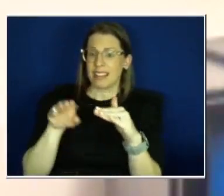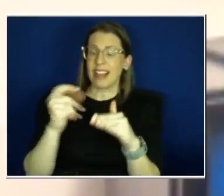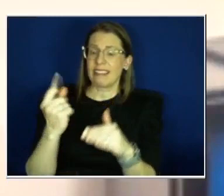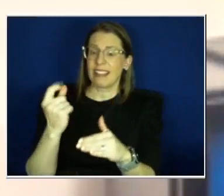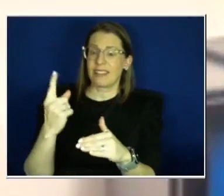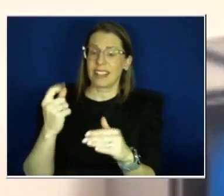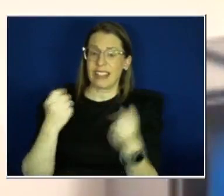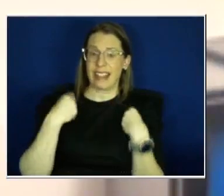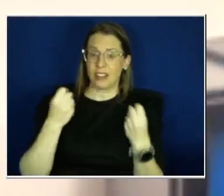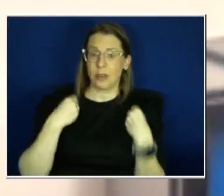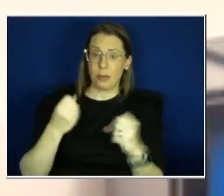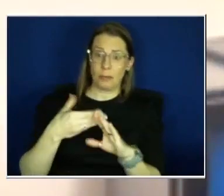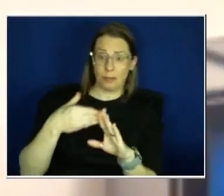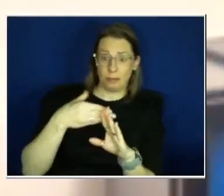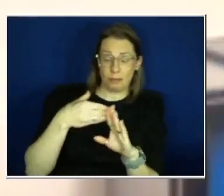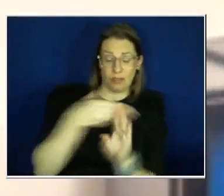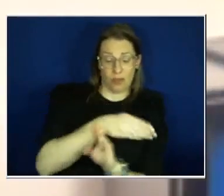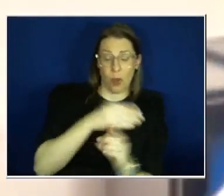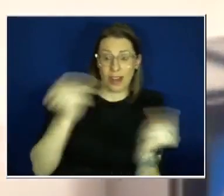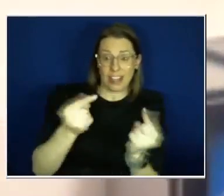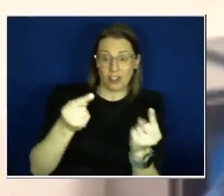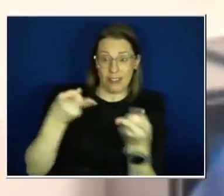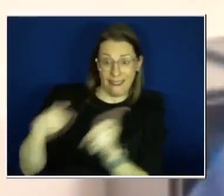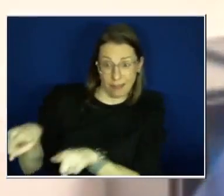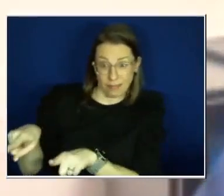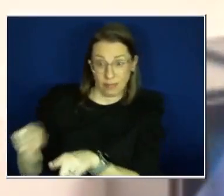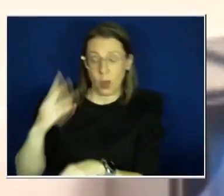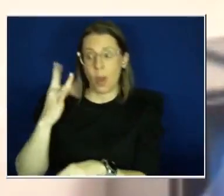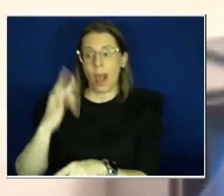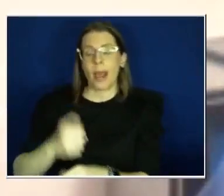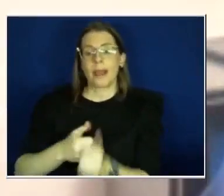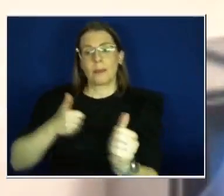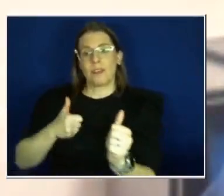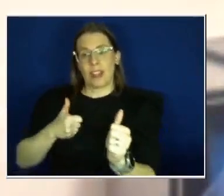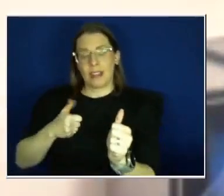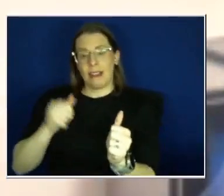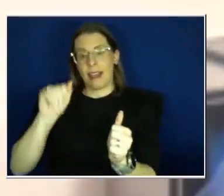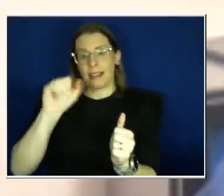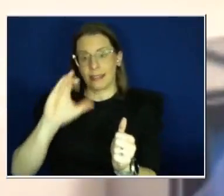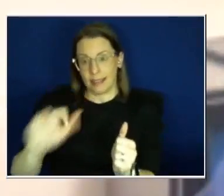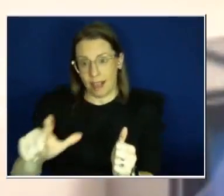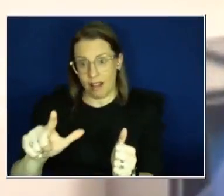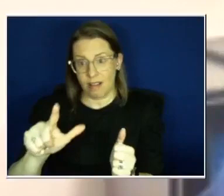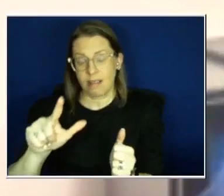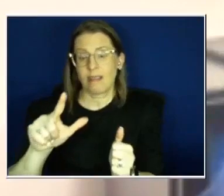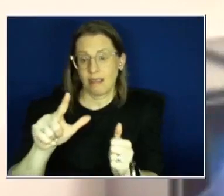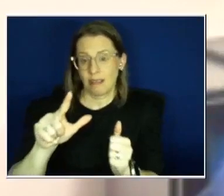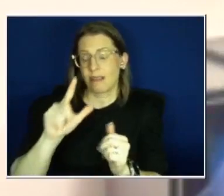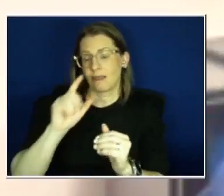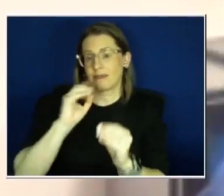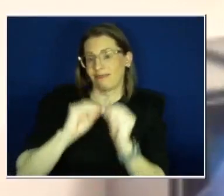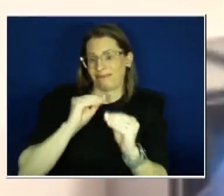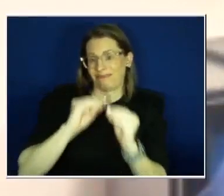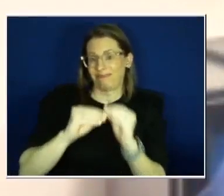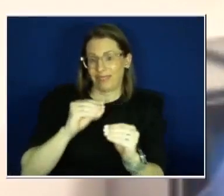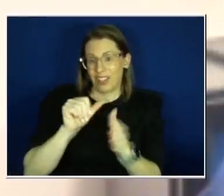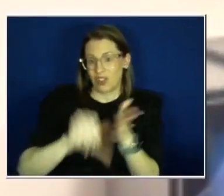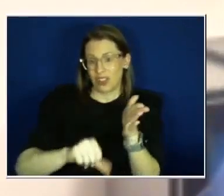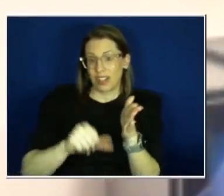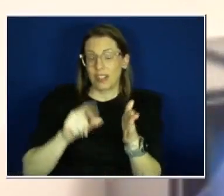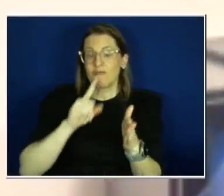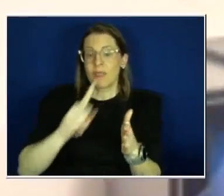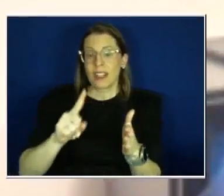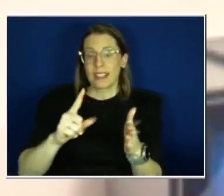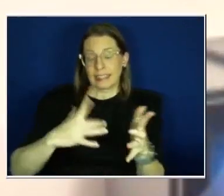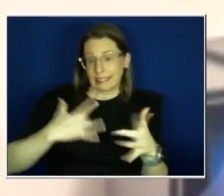of prehab or before the injury happens to prevent ACL reconstruction. So we're excited. This is a great opportunity at KU,